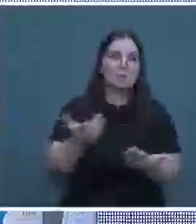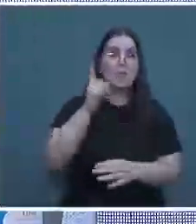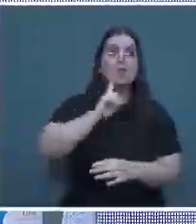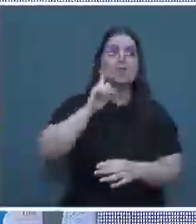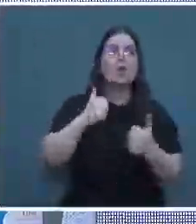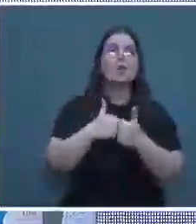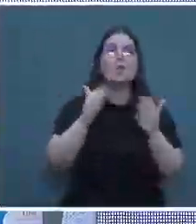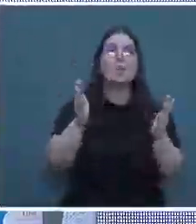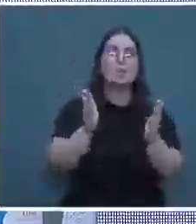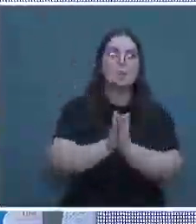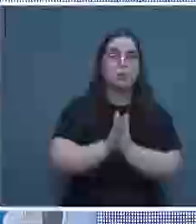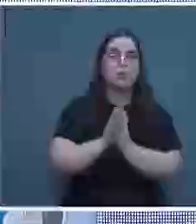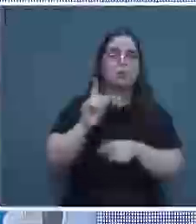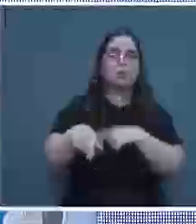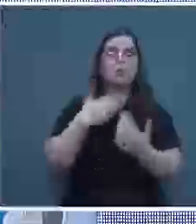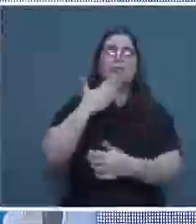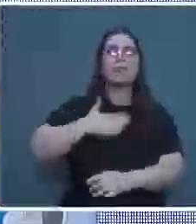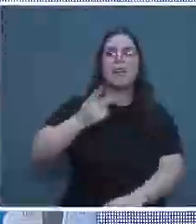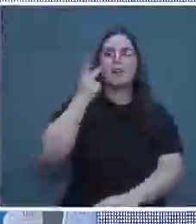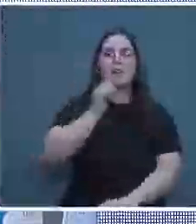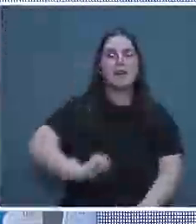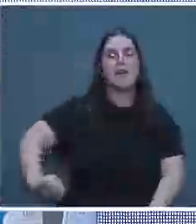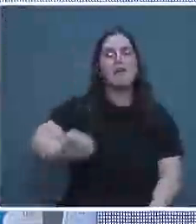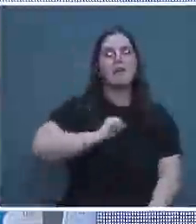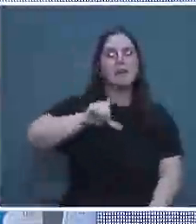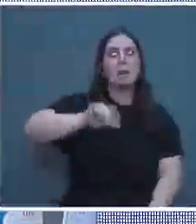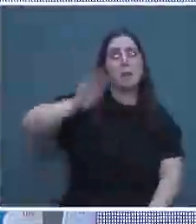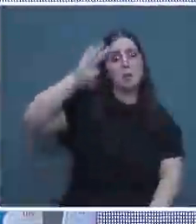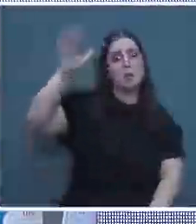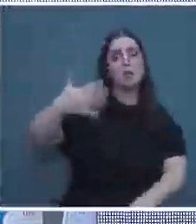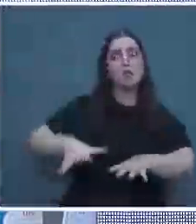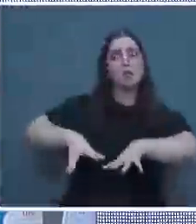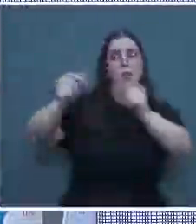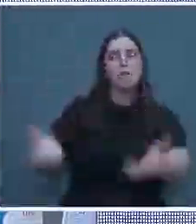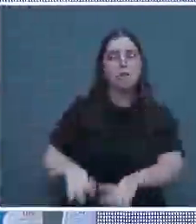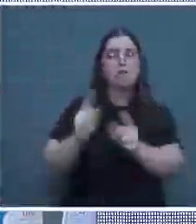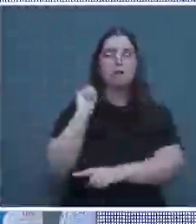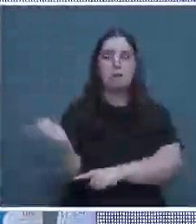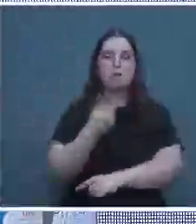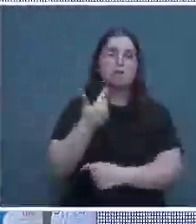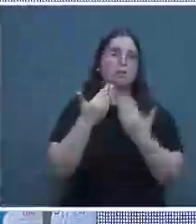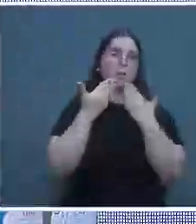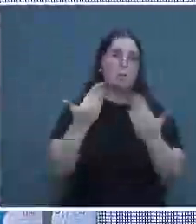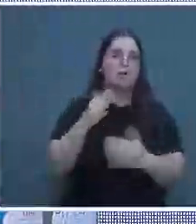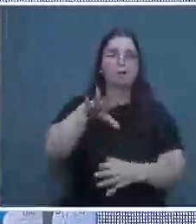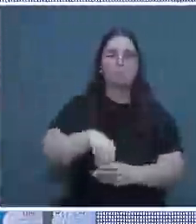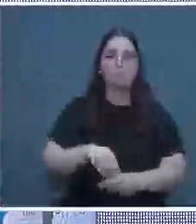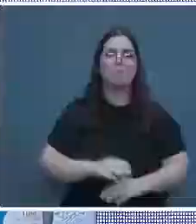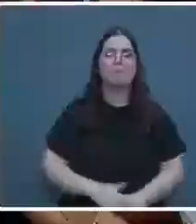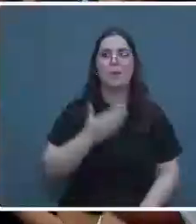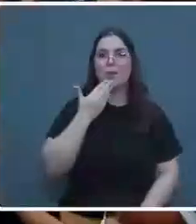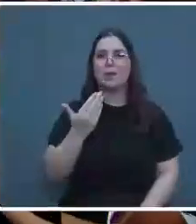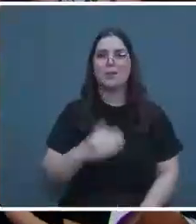women that at the end of the day are enriching our lives and shaping our future. So thank you. Thank you too.